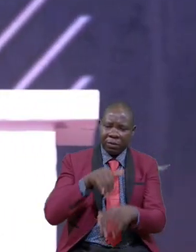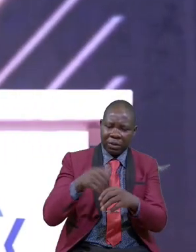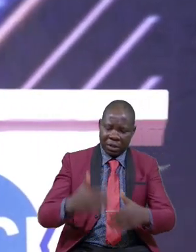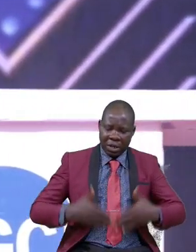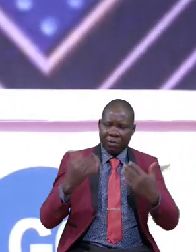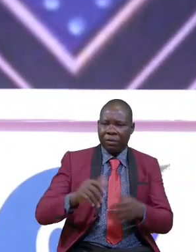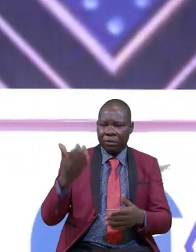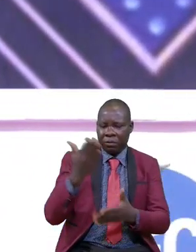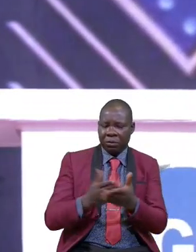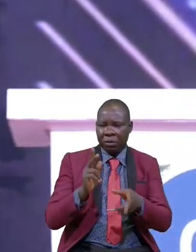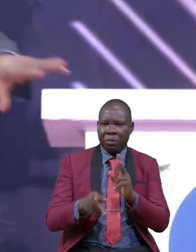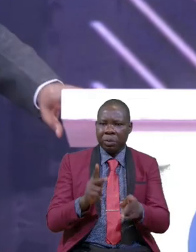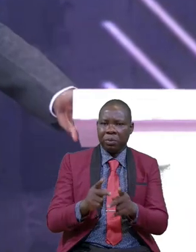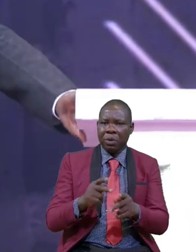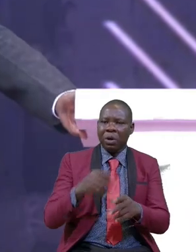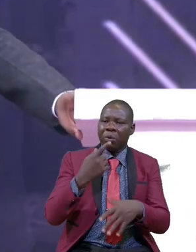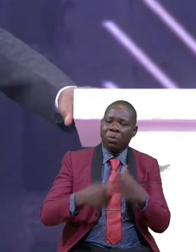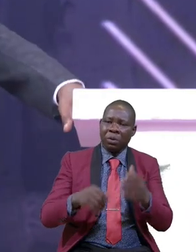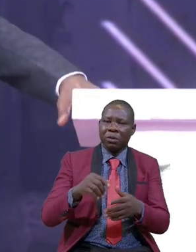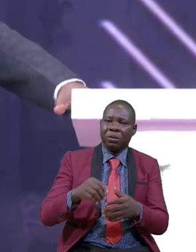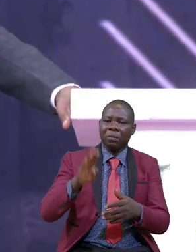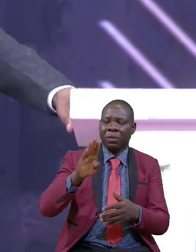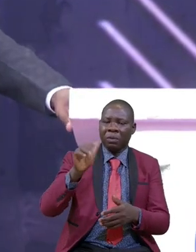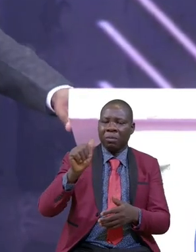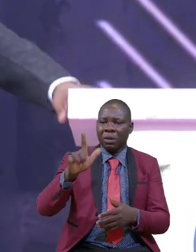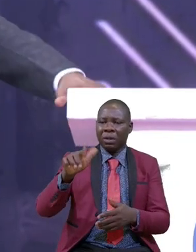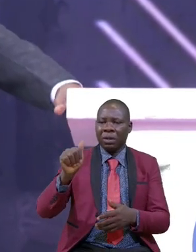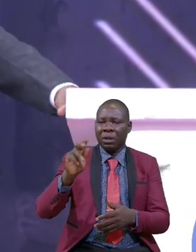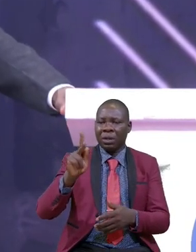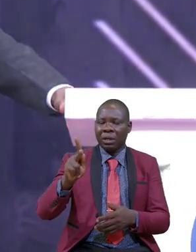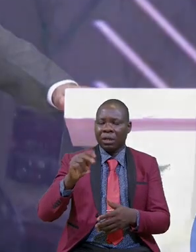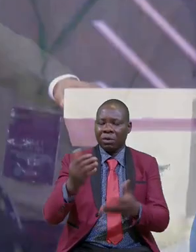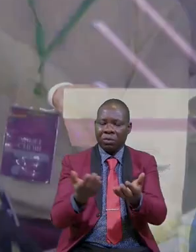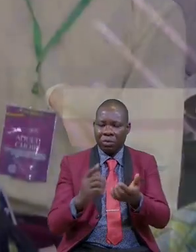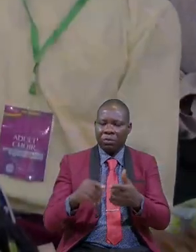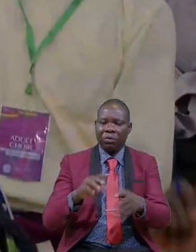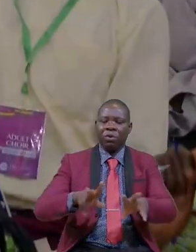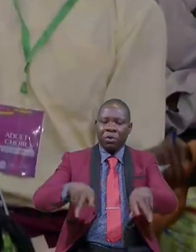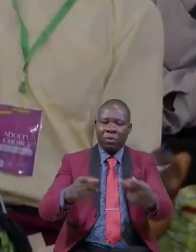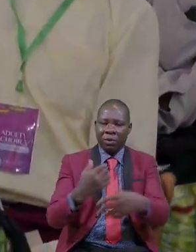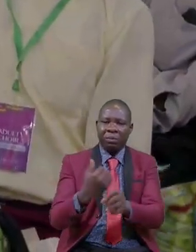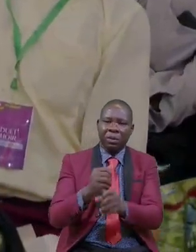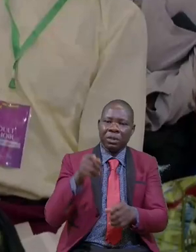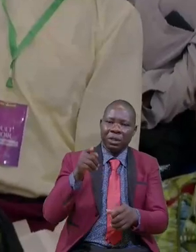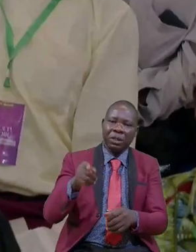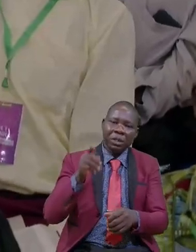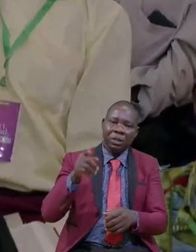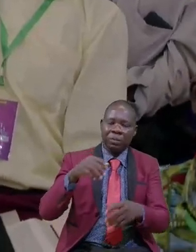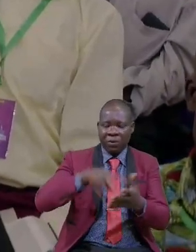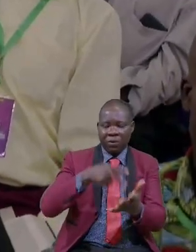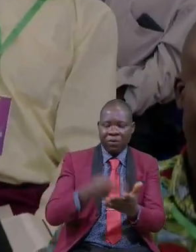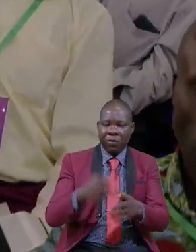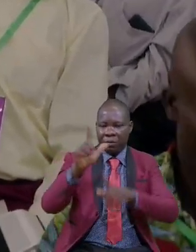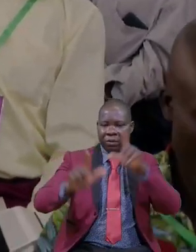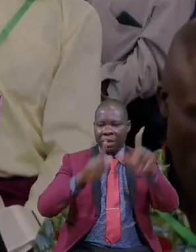to provide, ce que Balaam voulait lui donner l'a fait tomber. Je ne tomberai pas. You will not fall. Tu